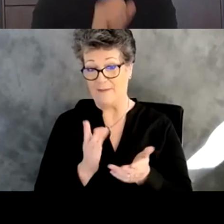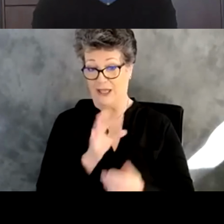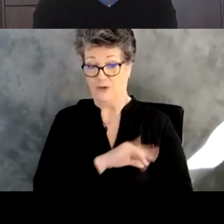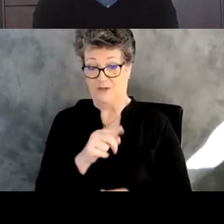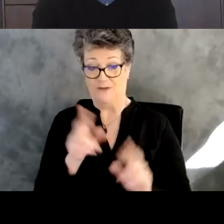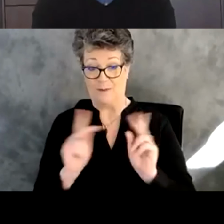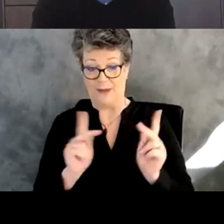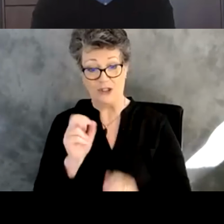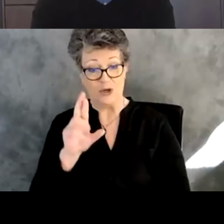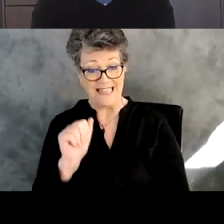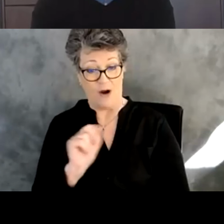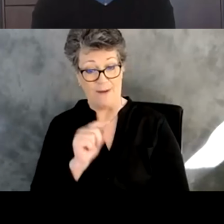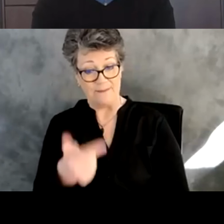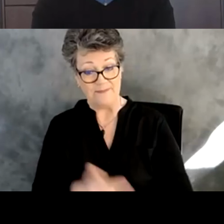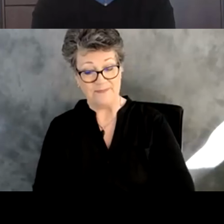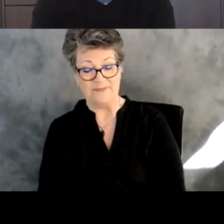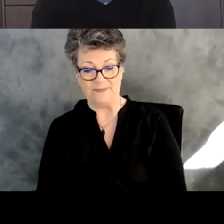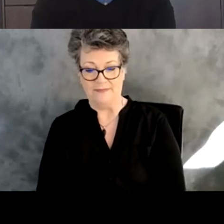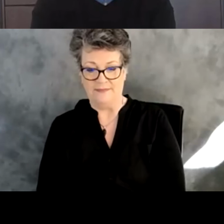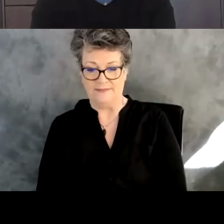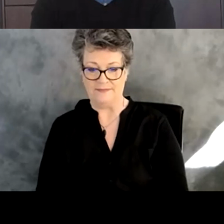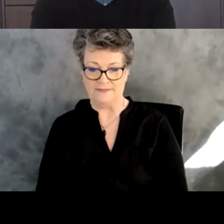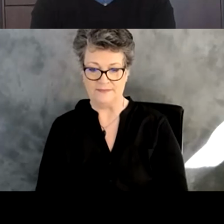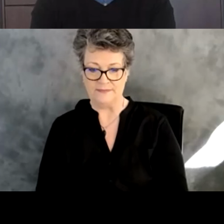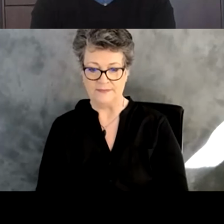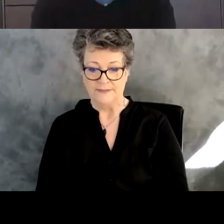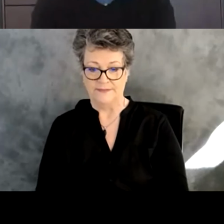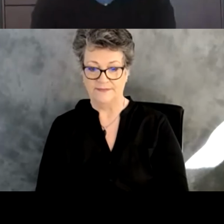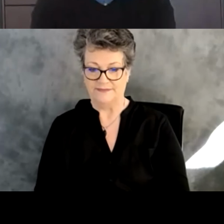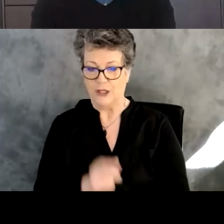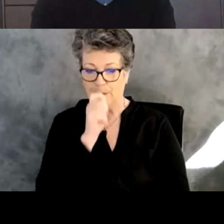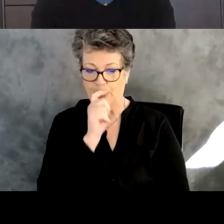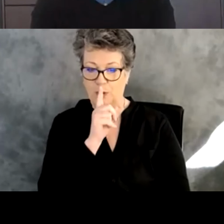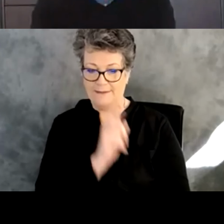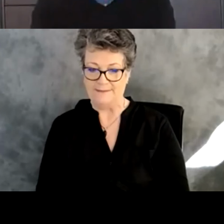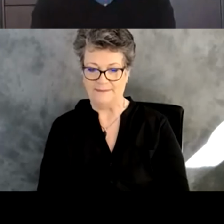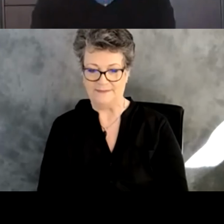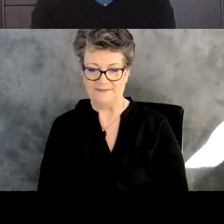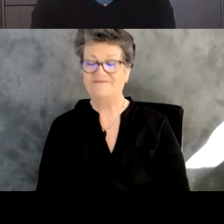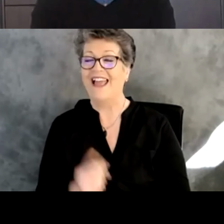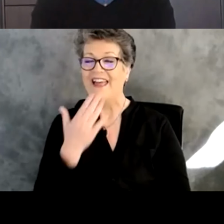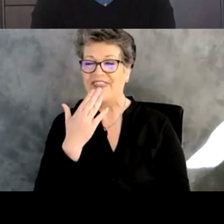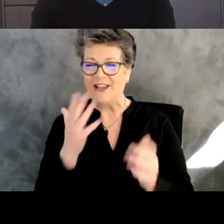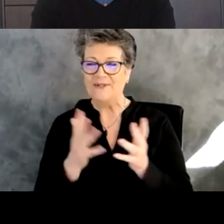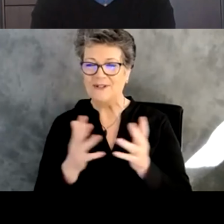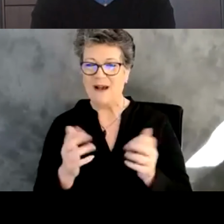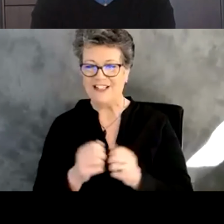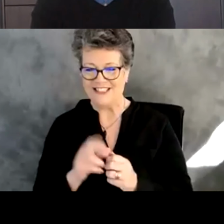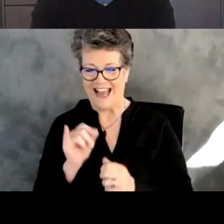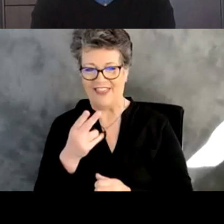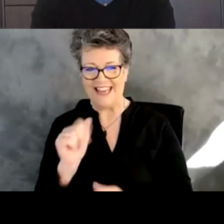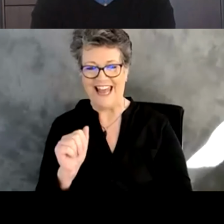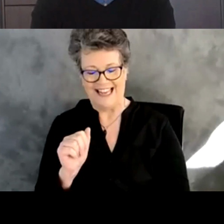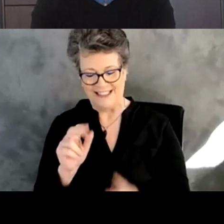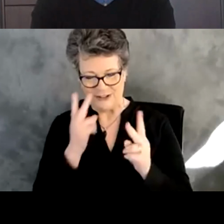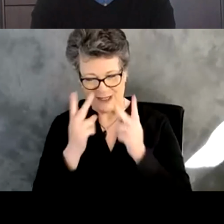folks. So Sarah, I'll pass it to you real quickly. You're muted. Thank you so much, Athena. It's great to see everyone,